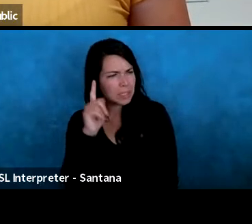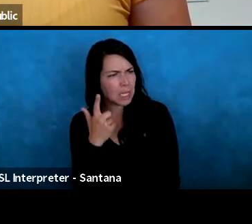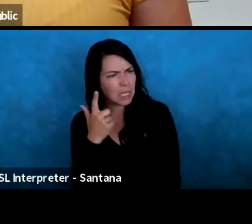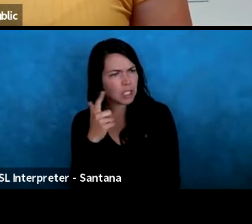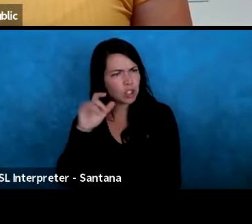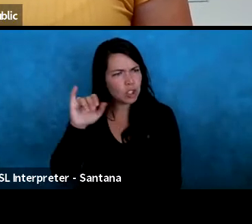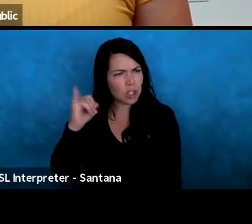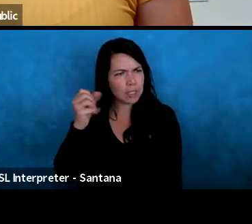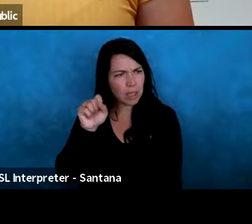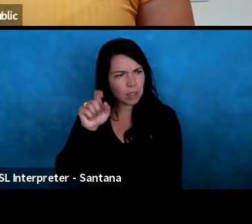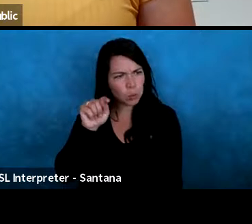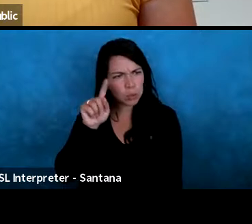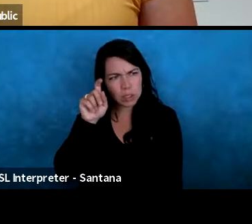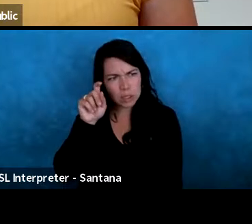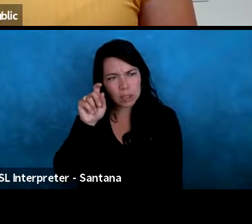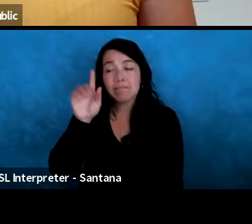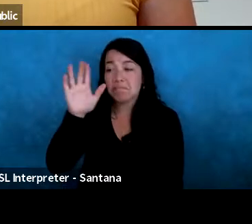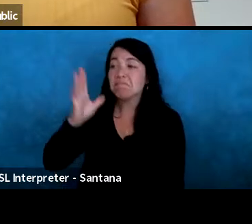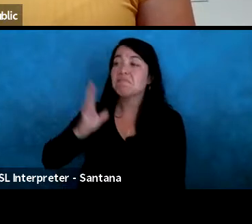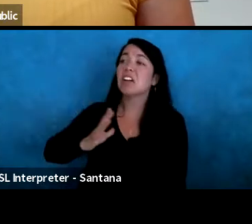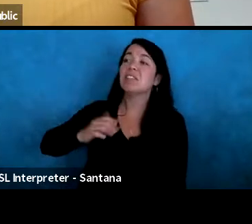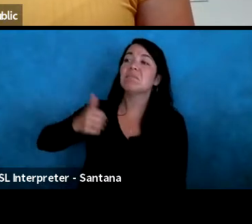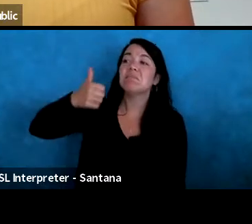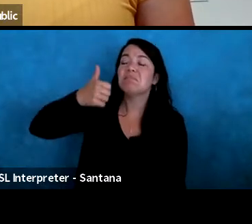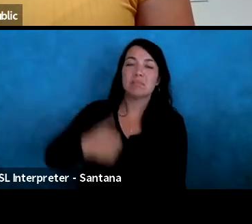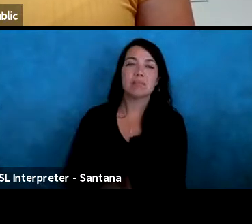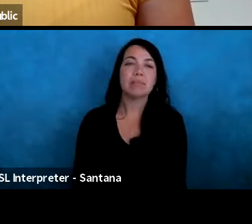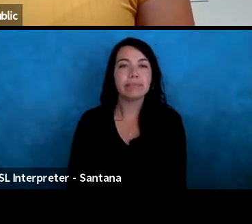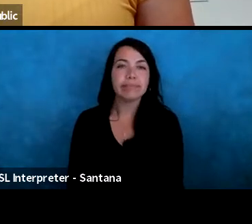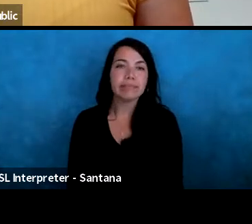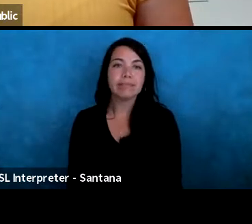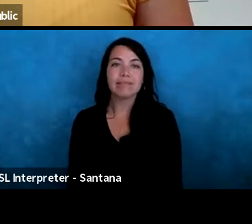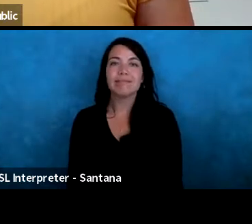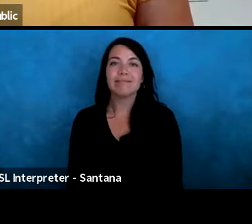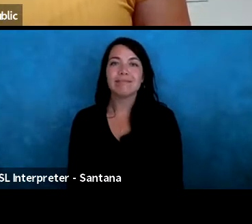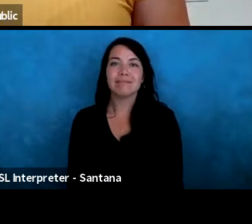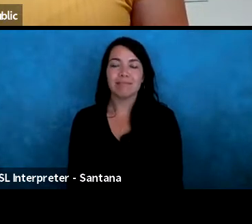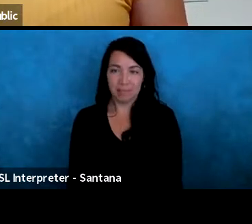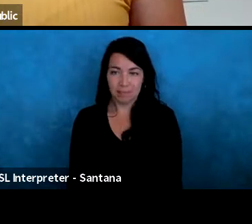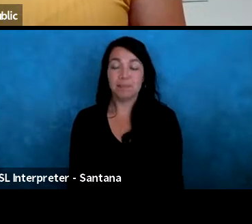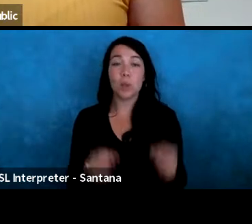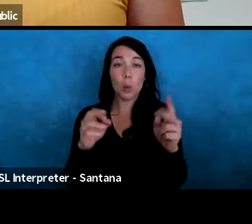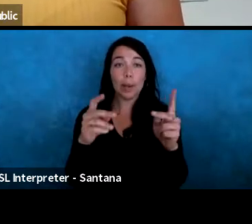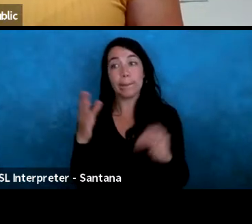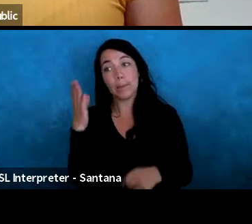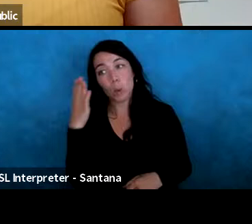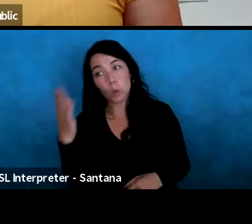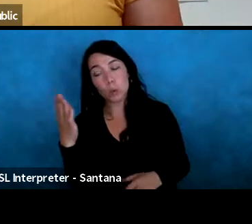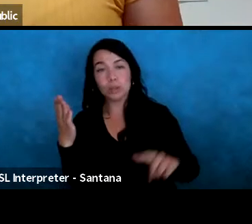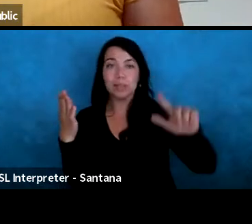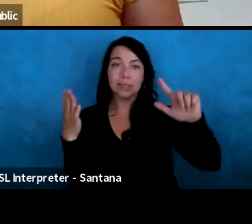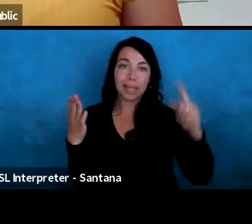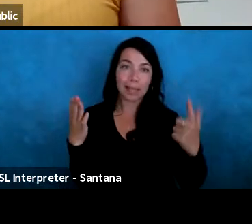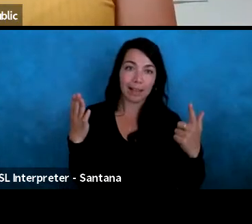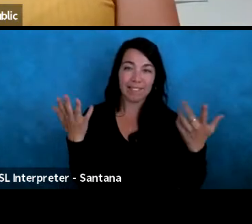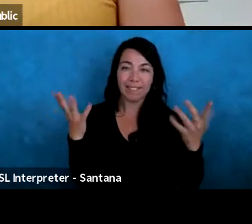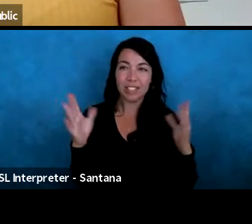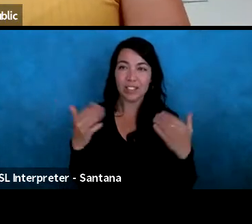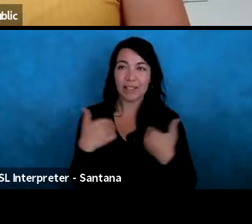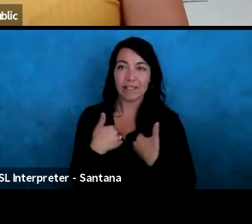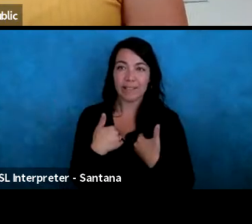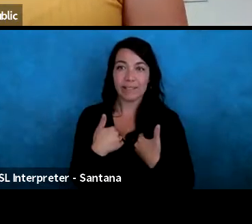Justin Salazar Torres. I'm okay with that. Thank you. Very well. We have a motion and a second.